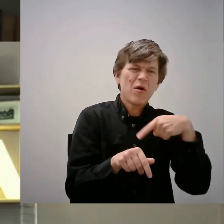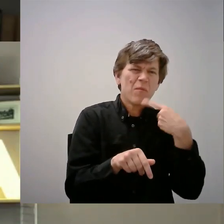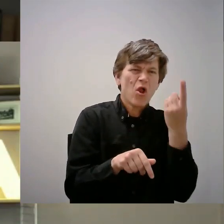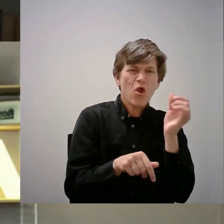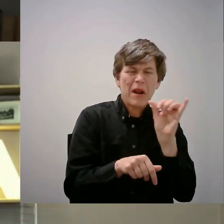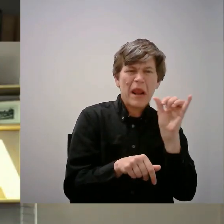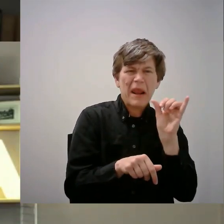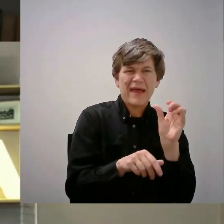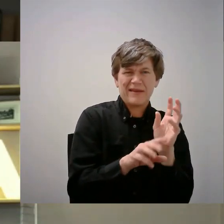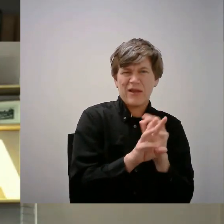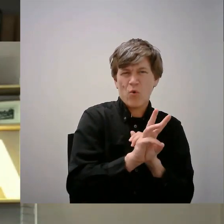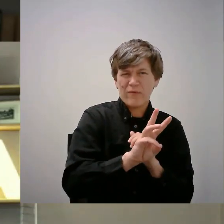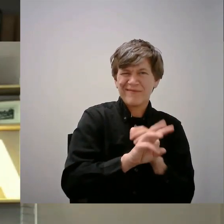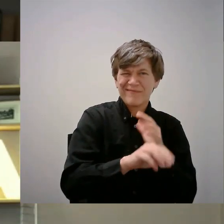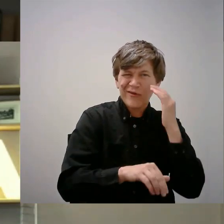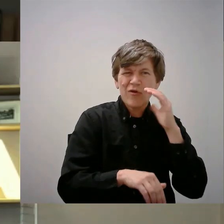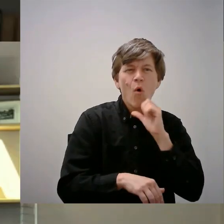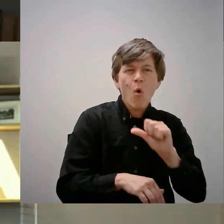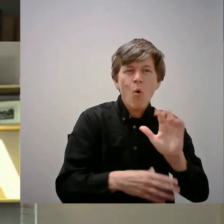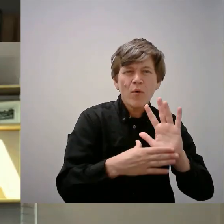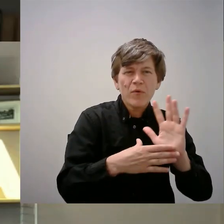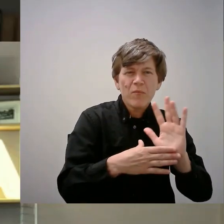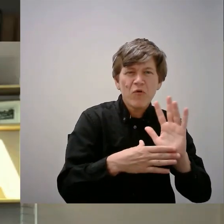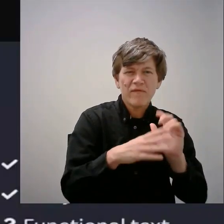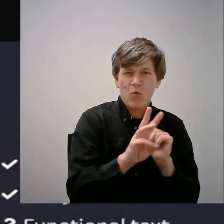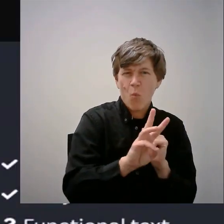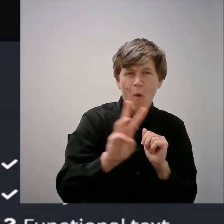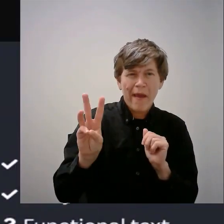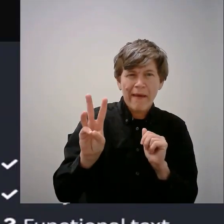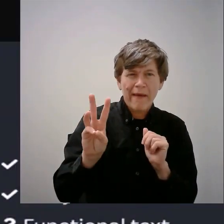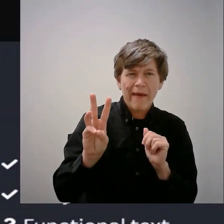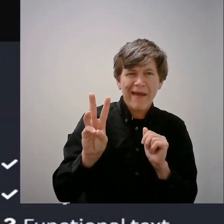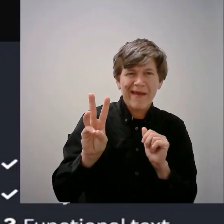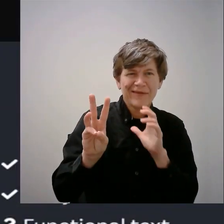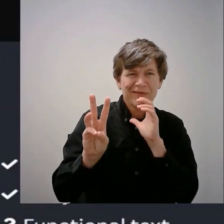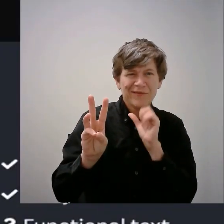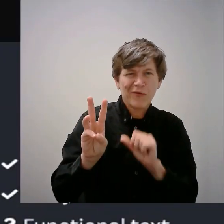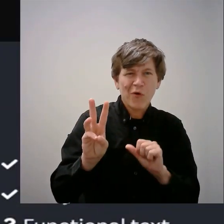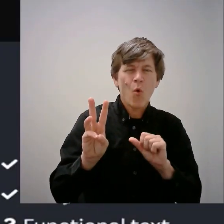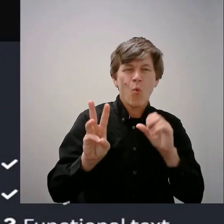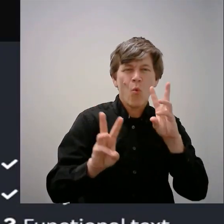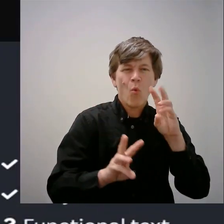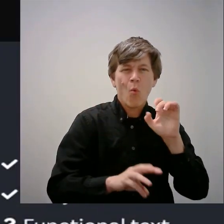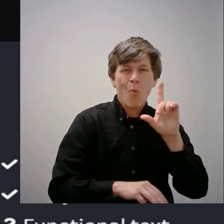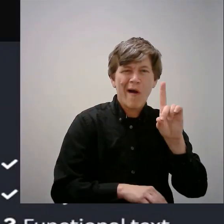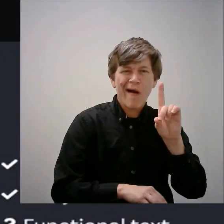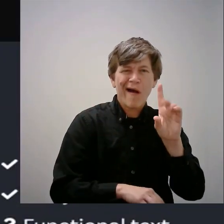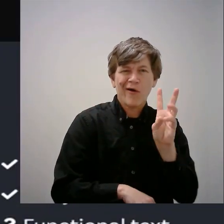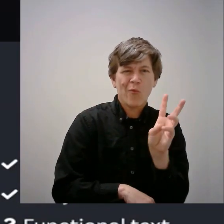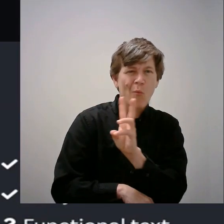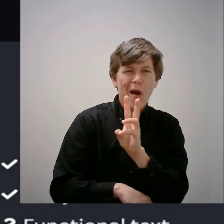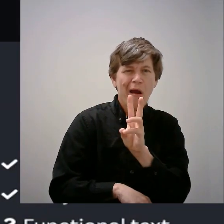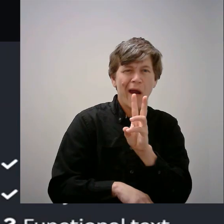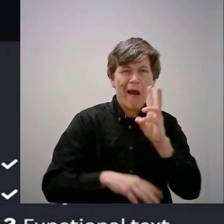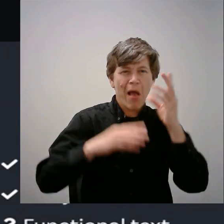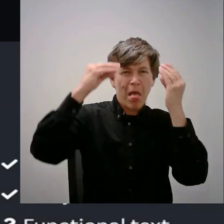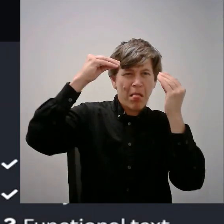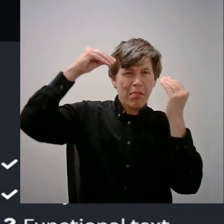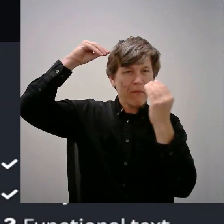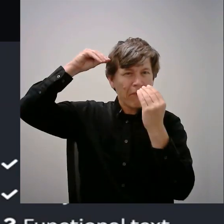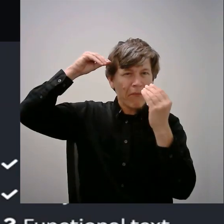always depending on the context. And like with the serif fonts, for functional text, they might not work that